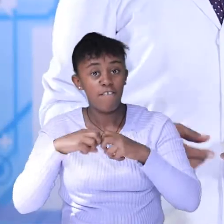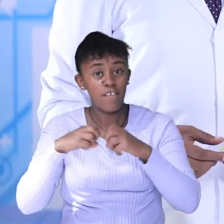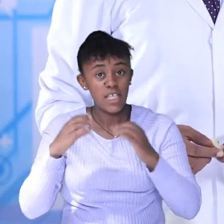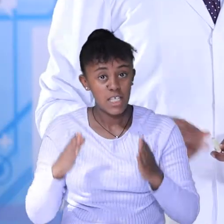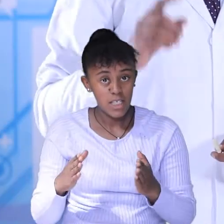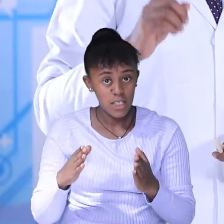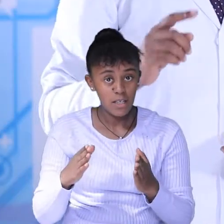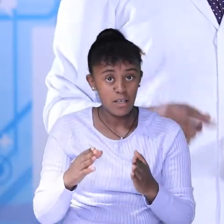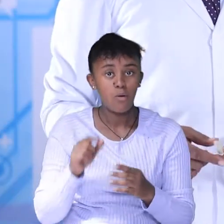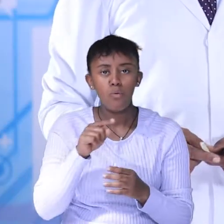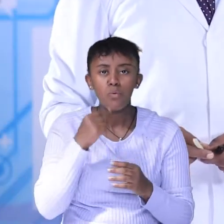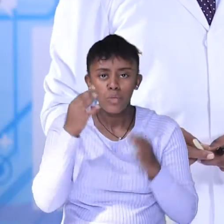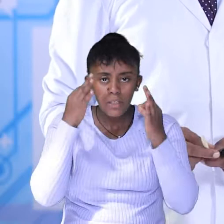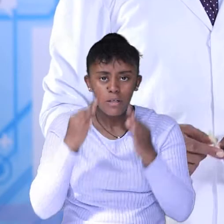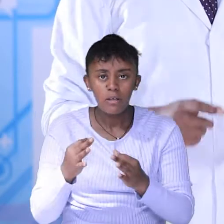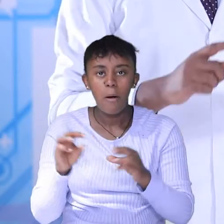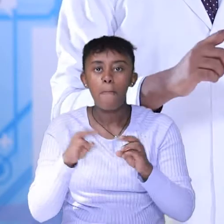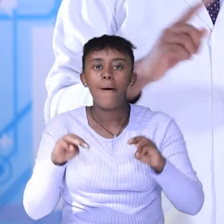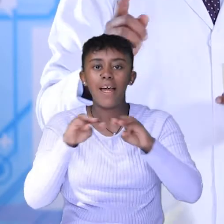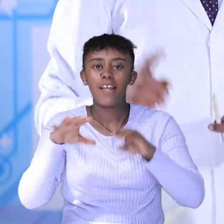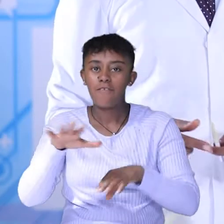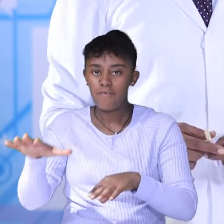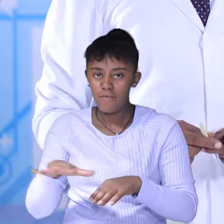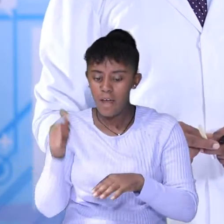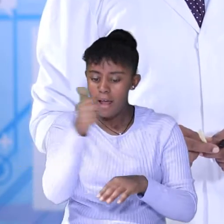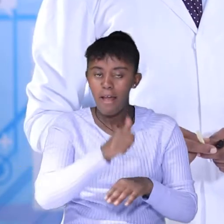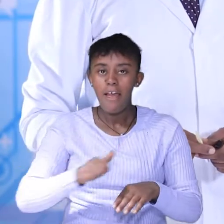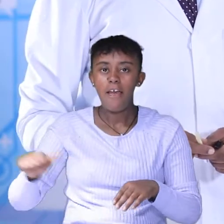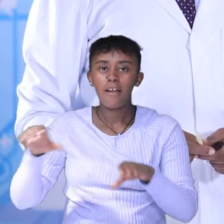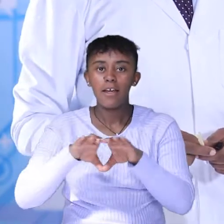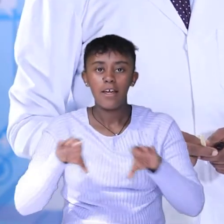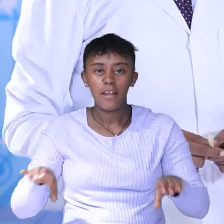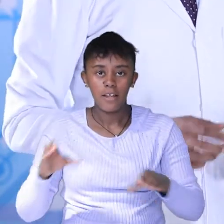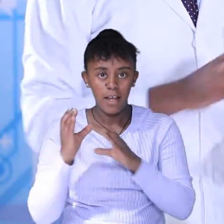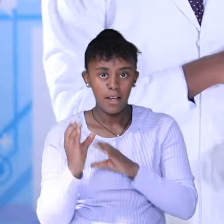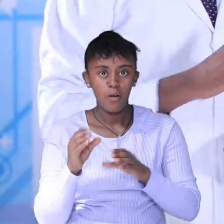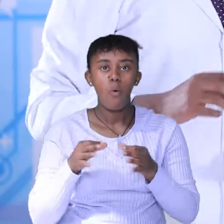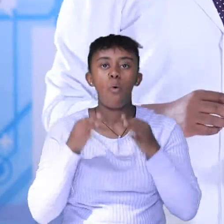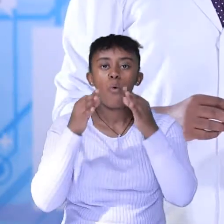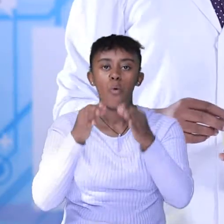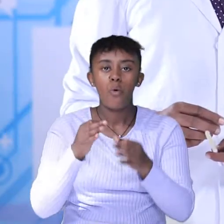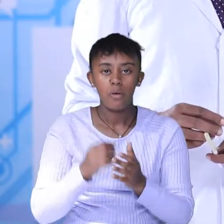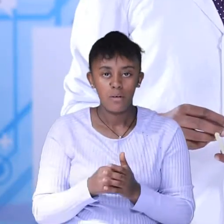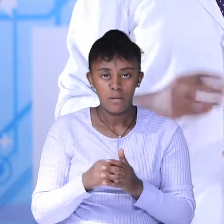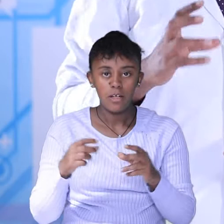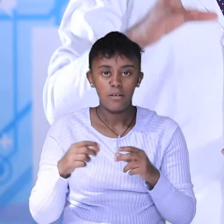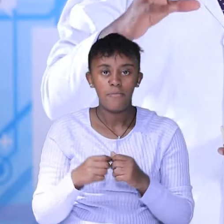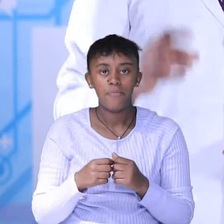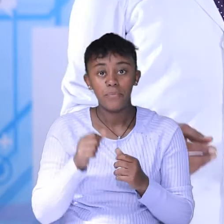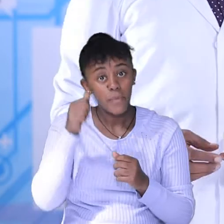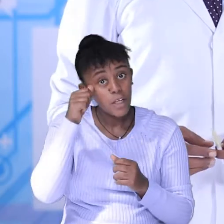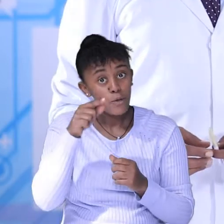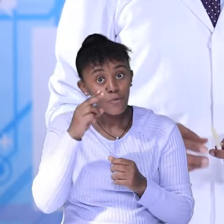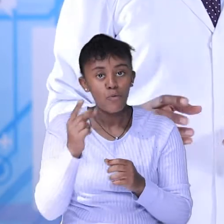determined that it's possible to determine magnetic field around any current carrying conductor. In his famous experiment, he